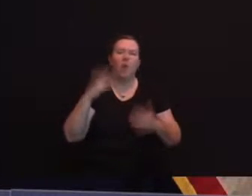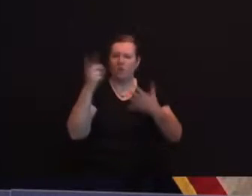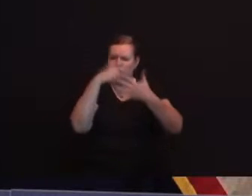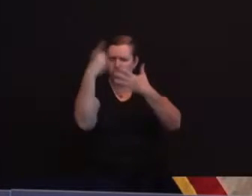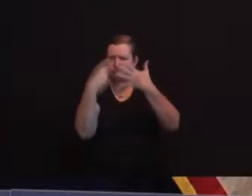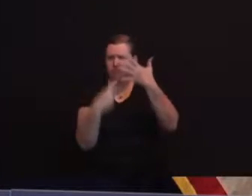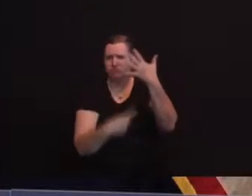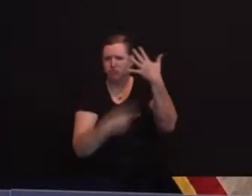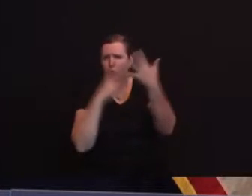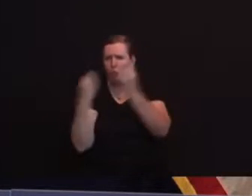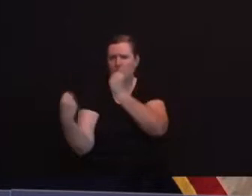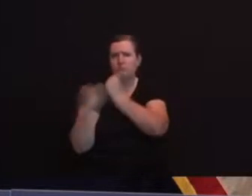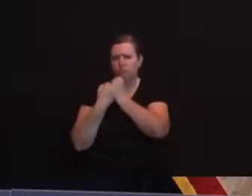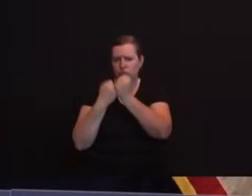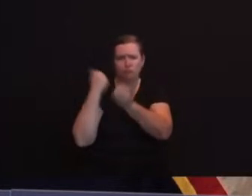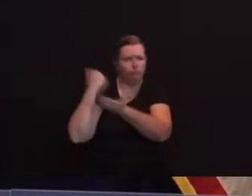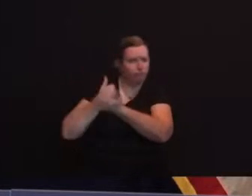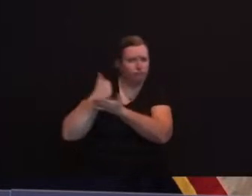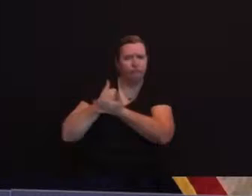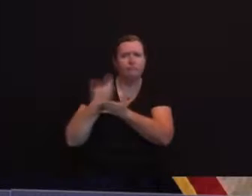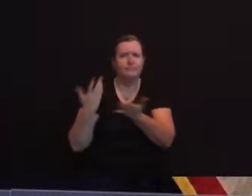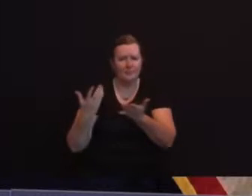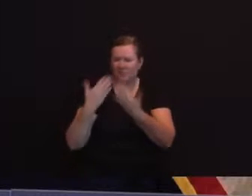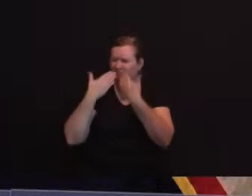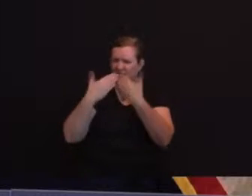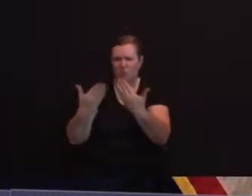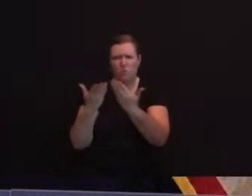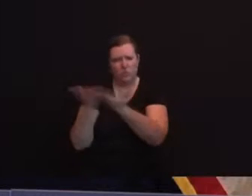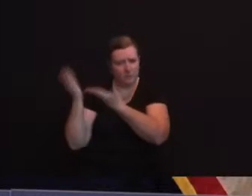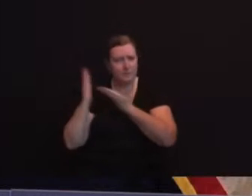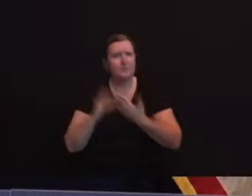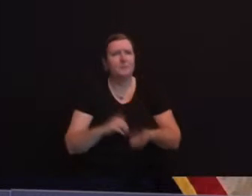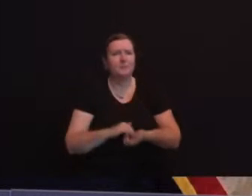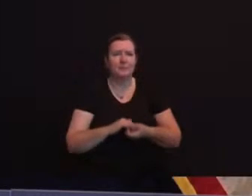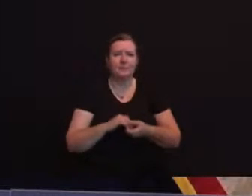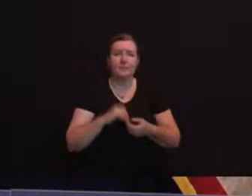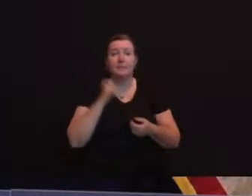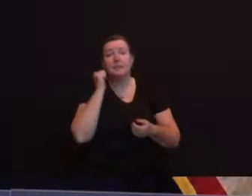So moving on to my daily report, as the governor shared, our hospitals currently have